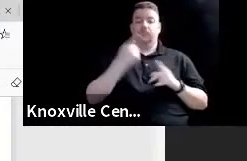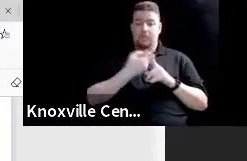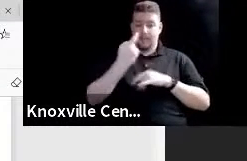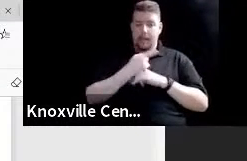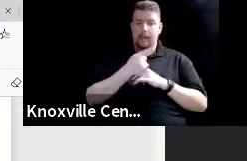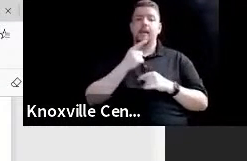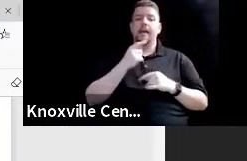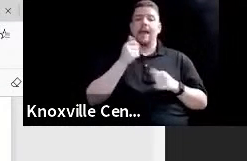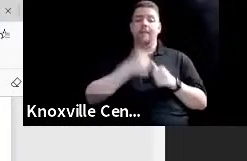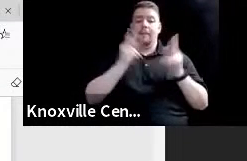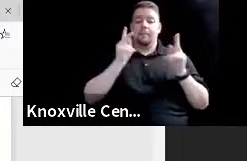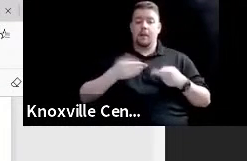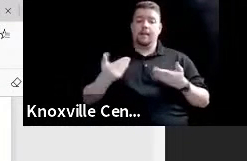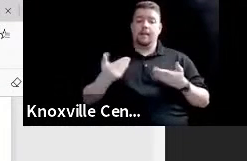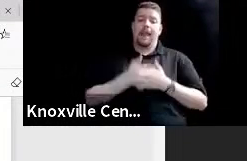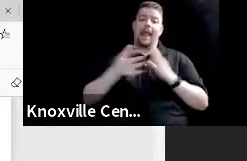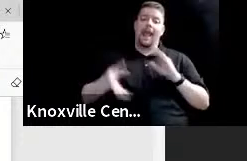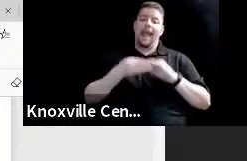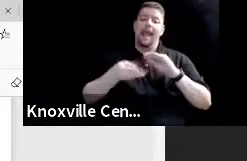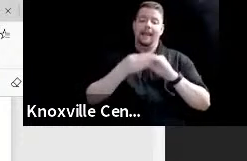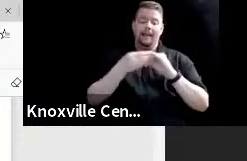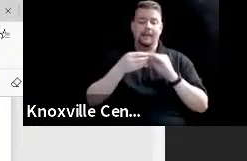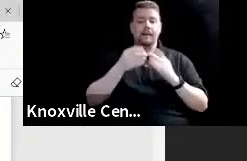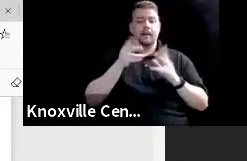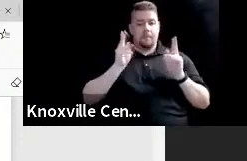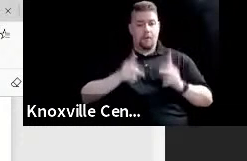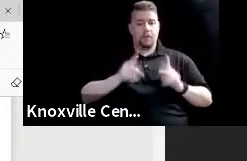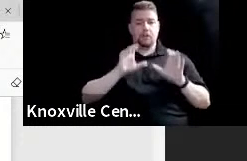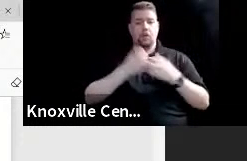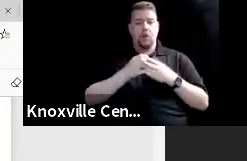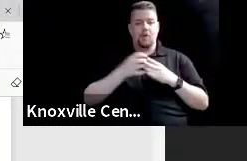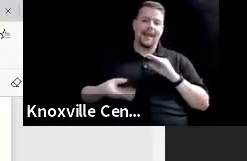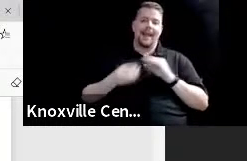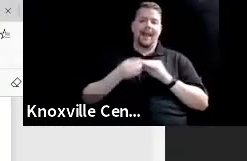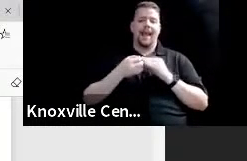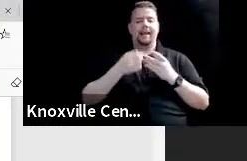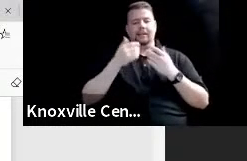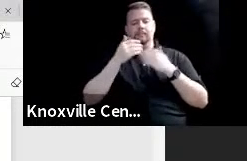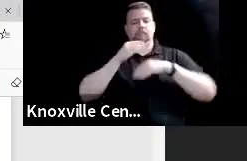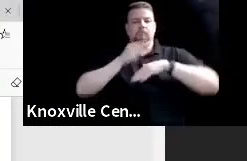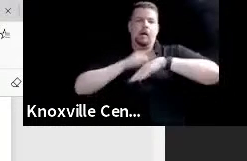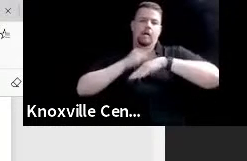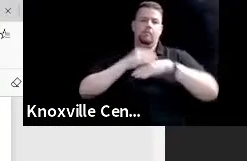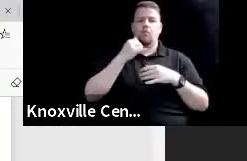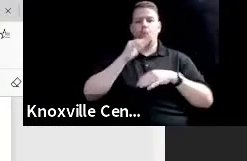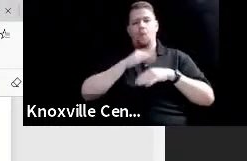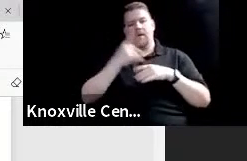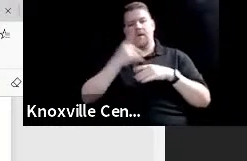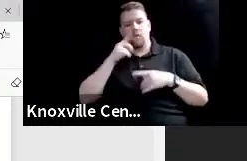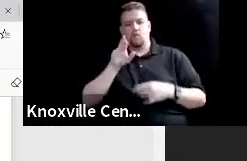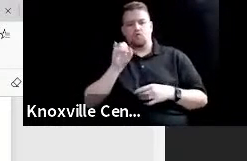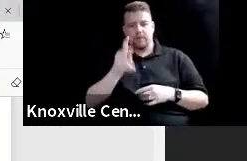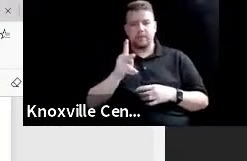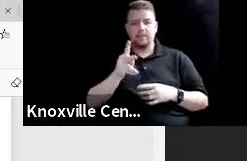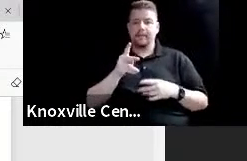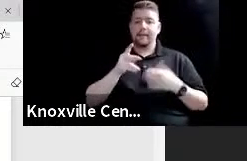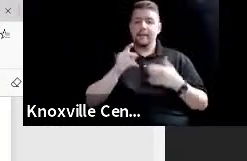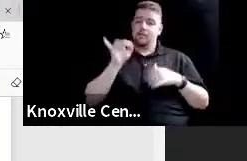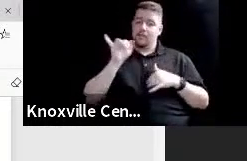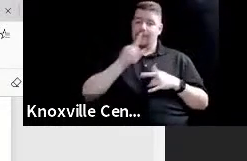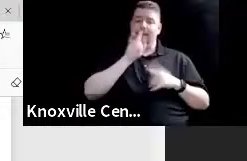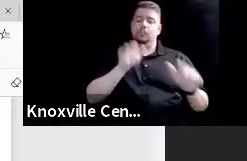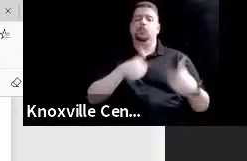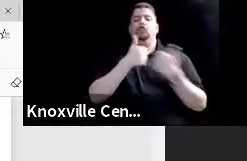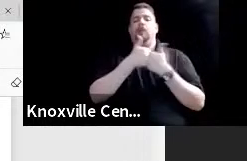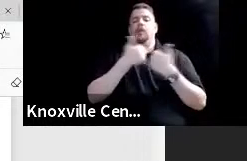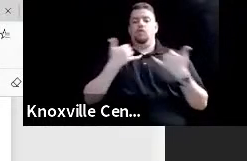new person added to a group is an added invitation of risk with this level of spread that we have in our community right now. I mean, that's the real challenge